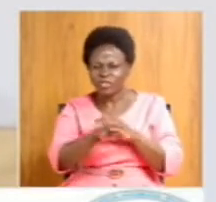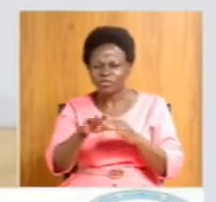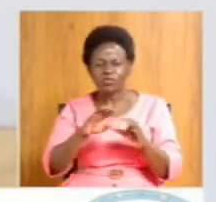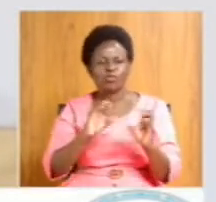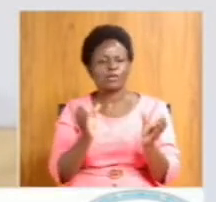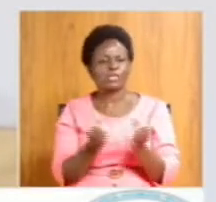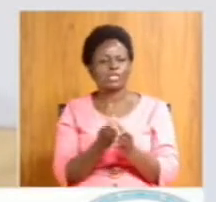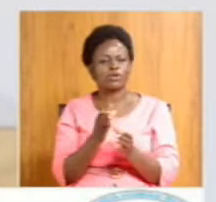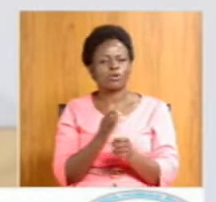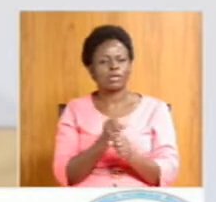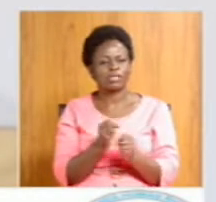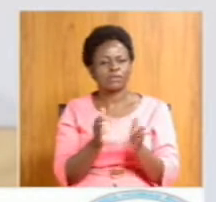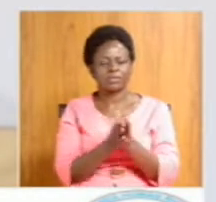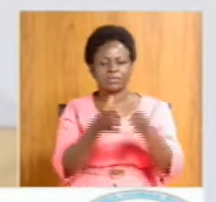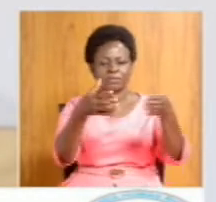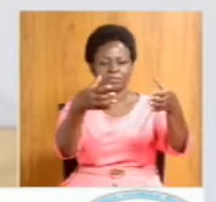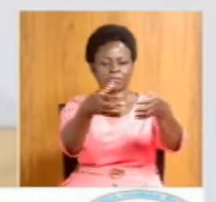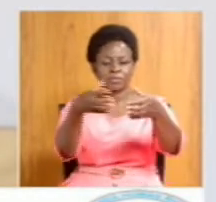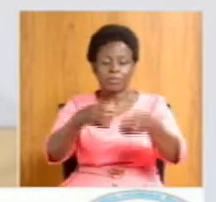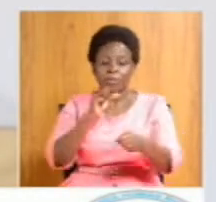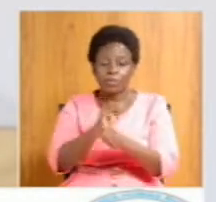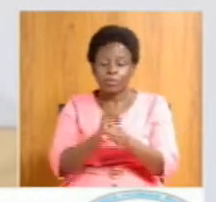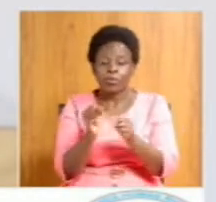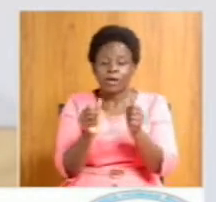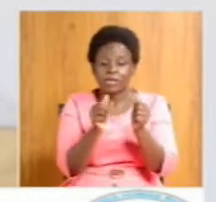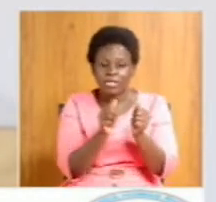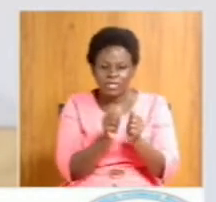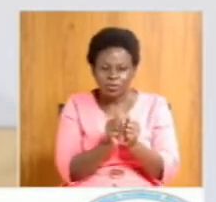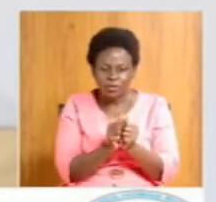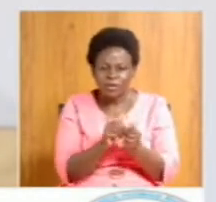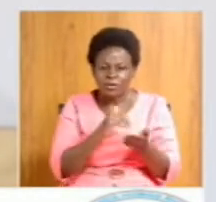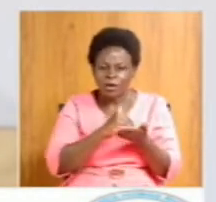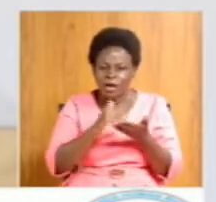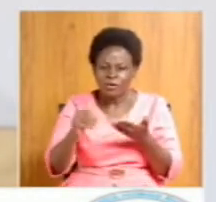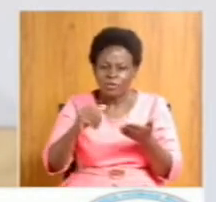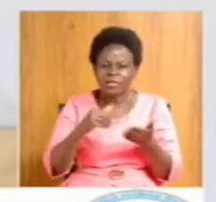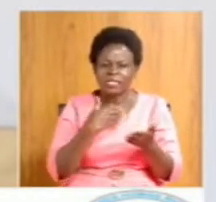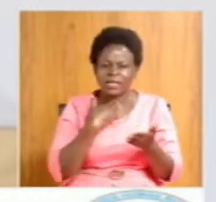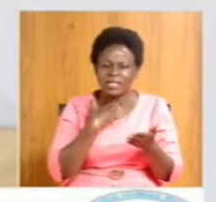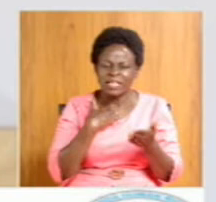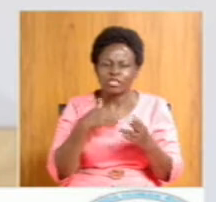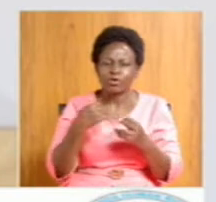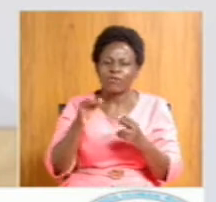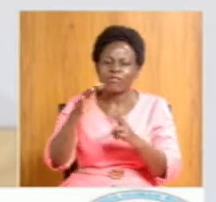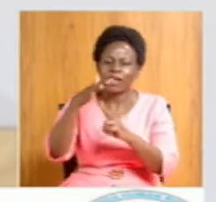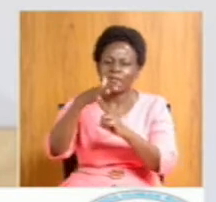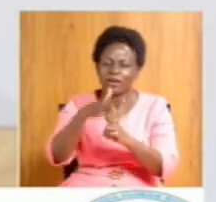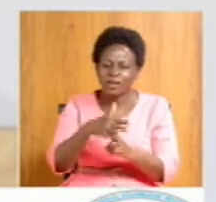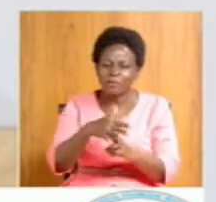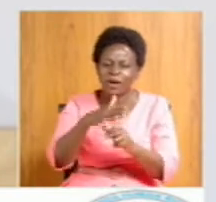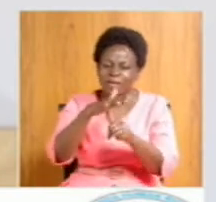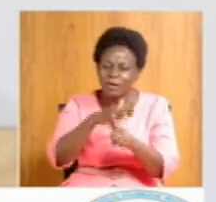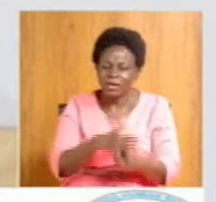organizations and groups working together to address the needs of the vulnerable and